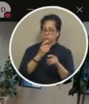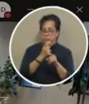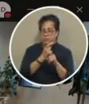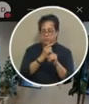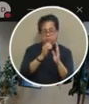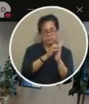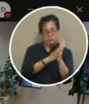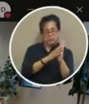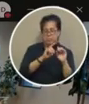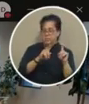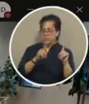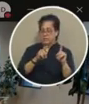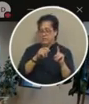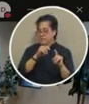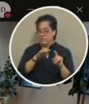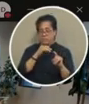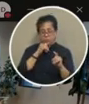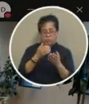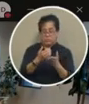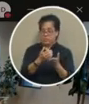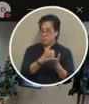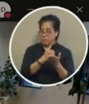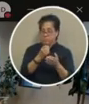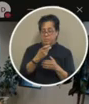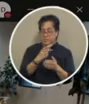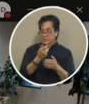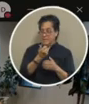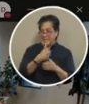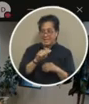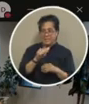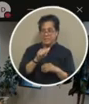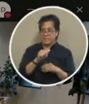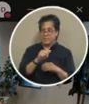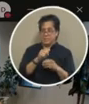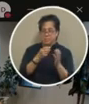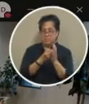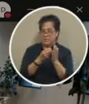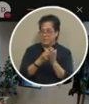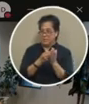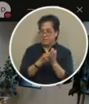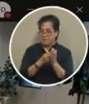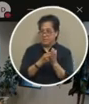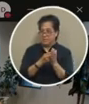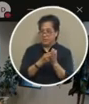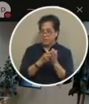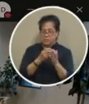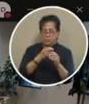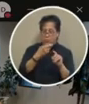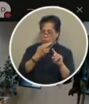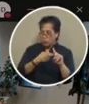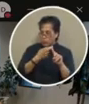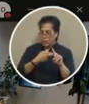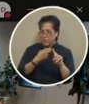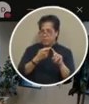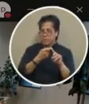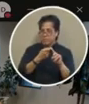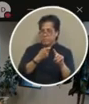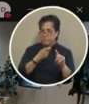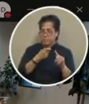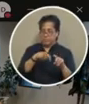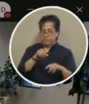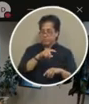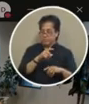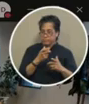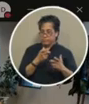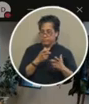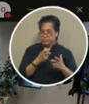but at the end, if they don't recover any of their money, rent from the